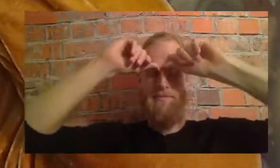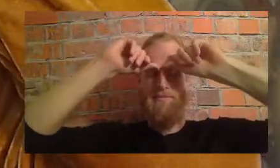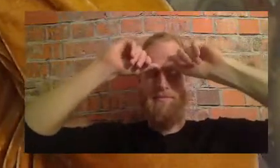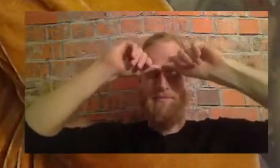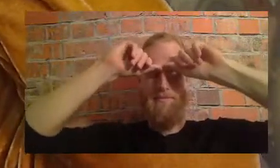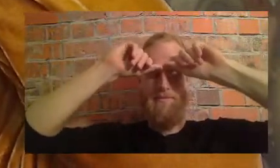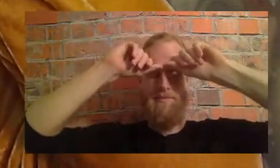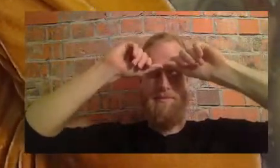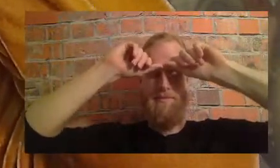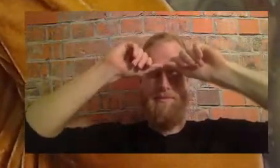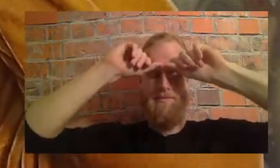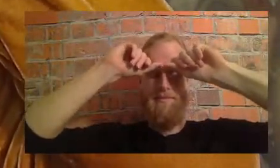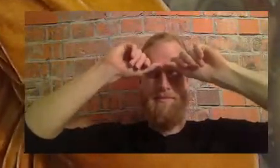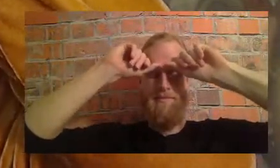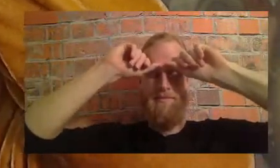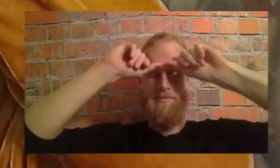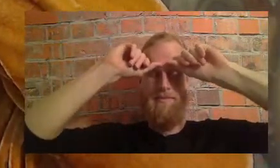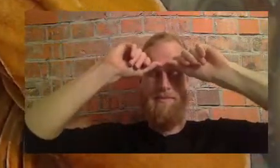into it,